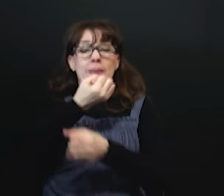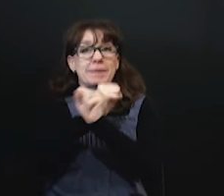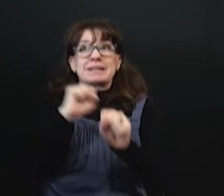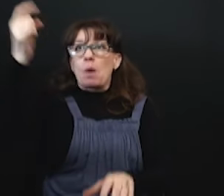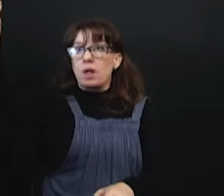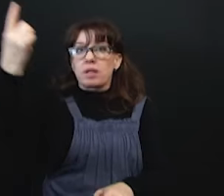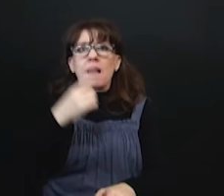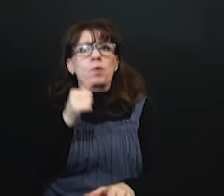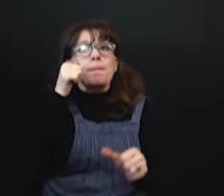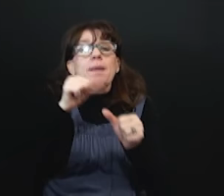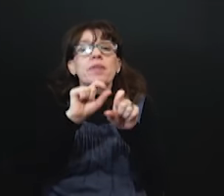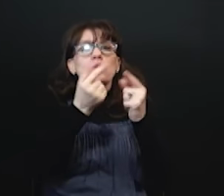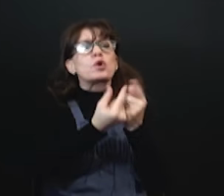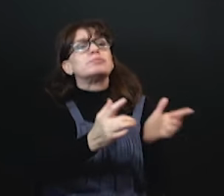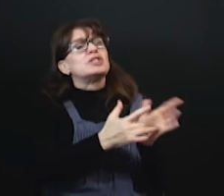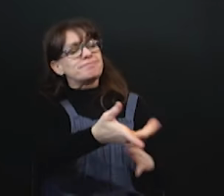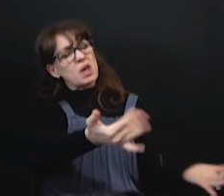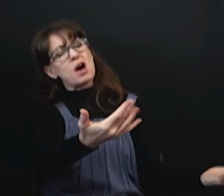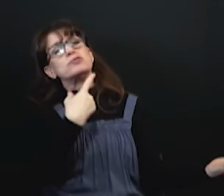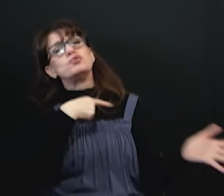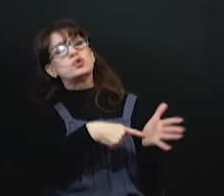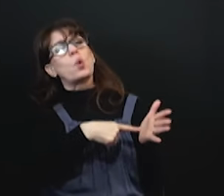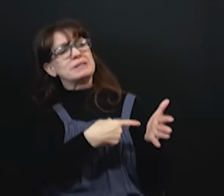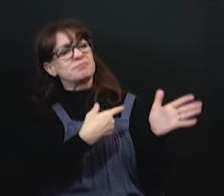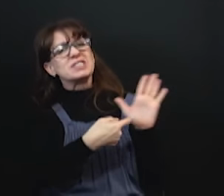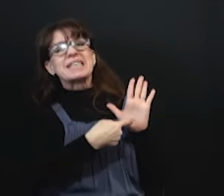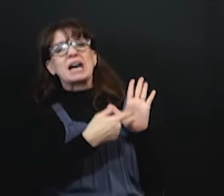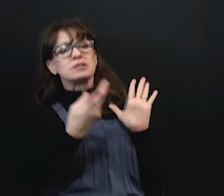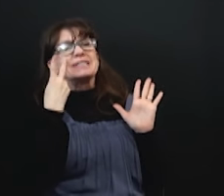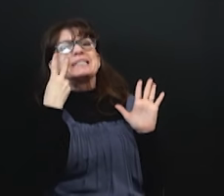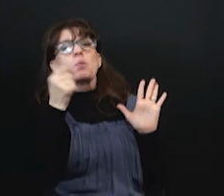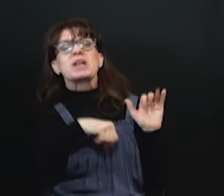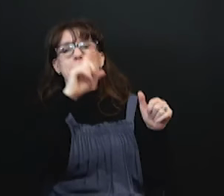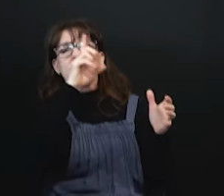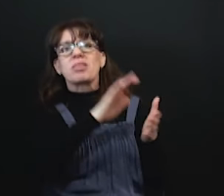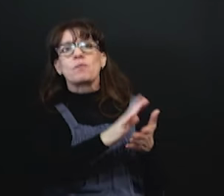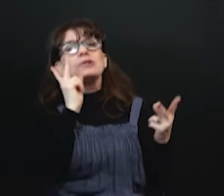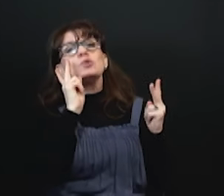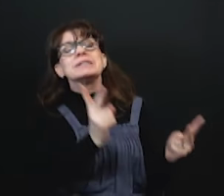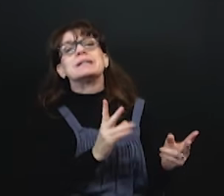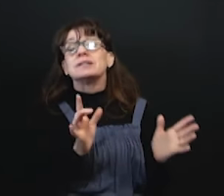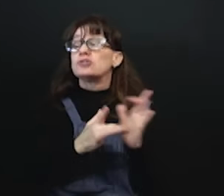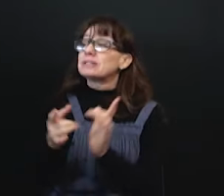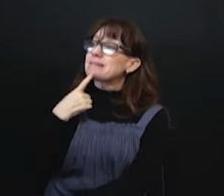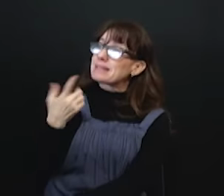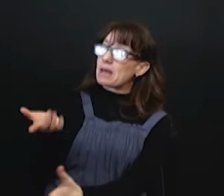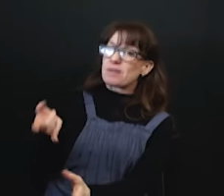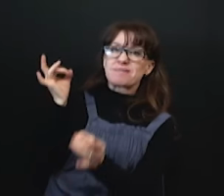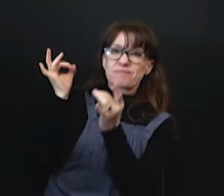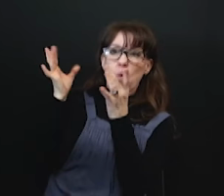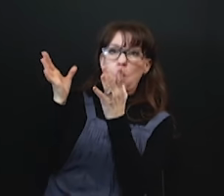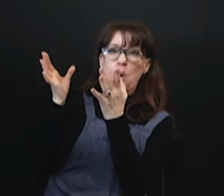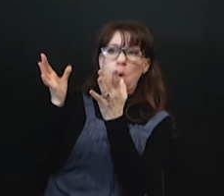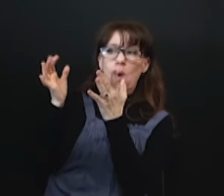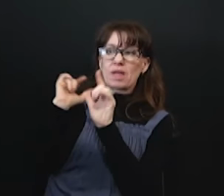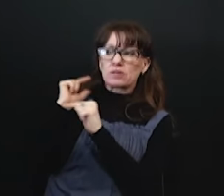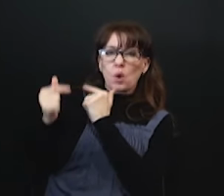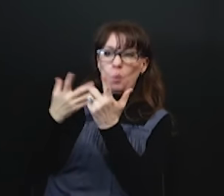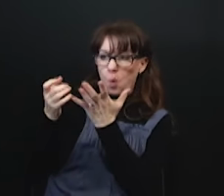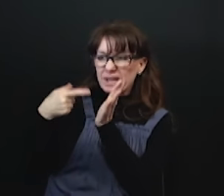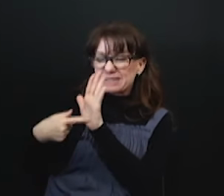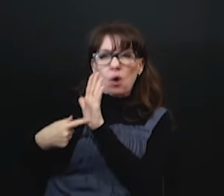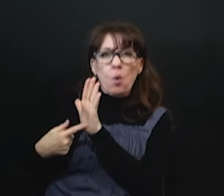was that group that said to Jesus, show us a sign. Show us a sign that we may believe. And Jesus said, an evil and adulterous generation looks for a